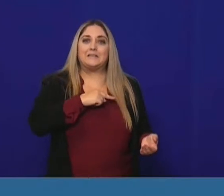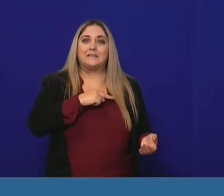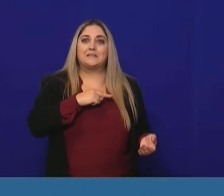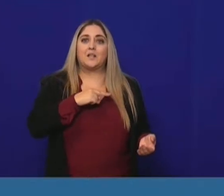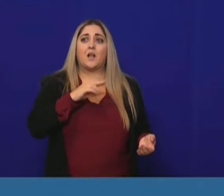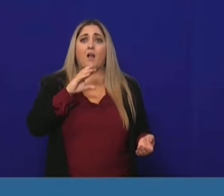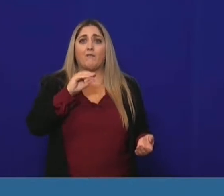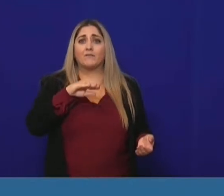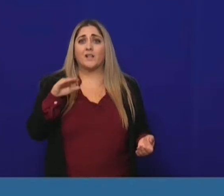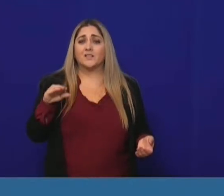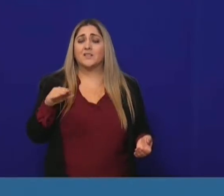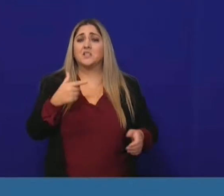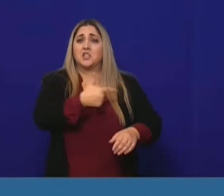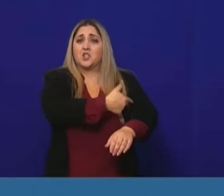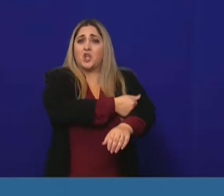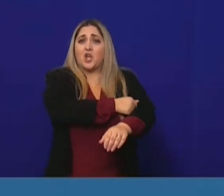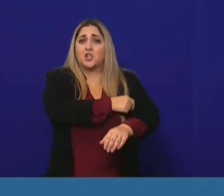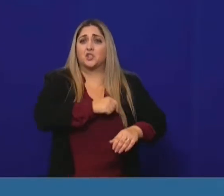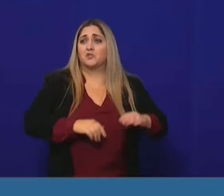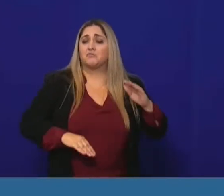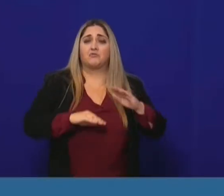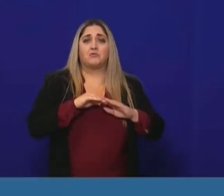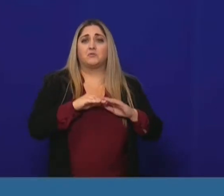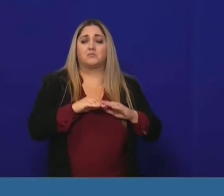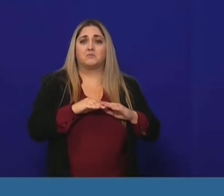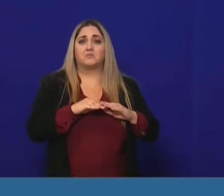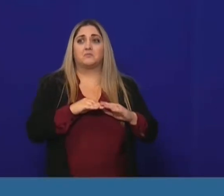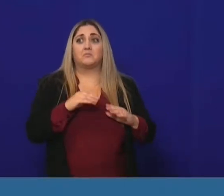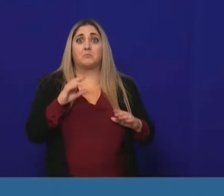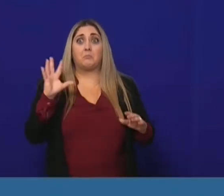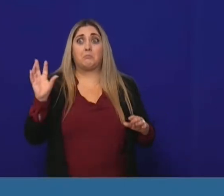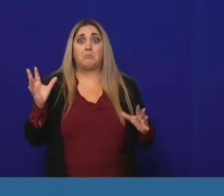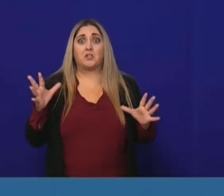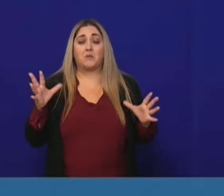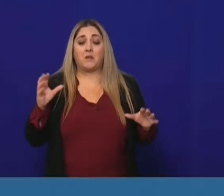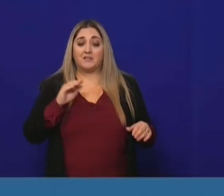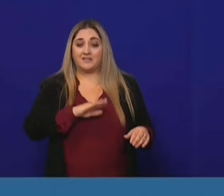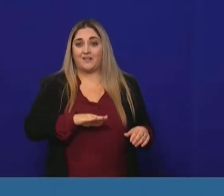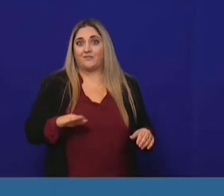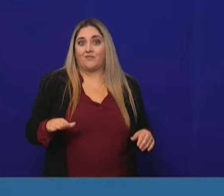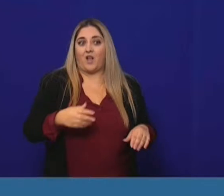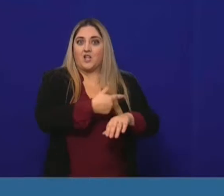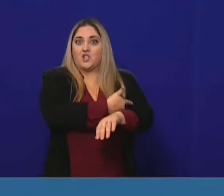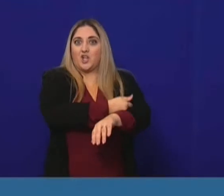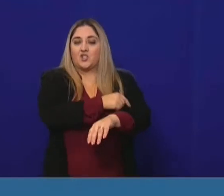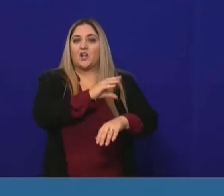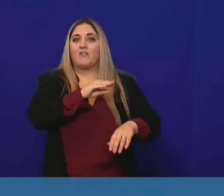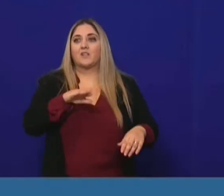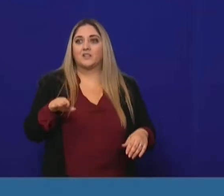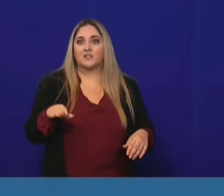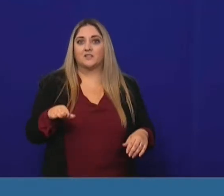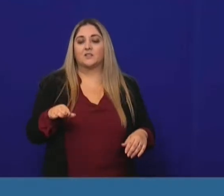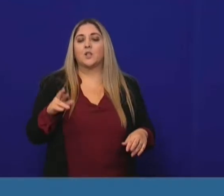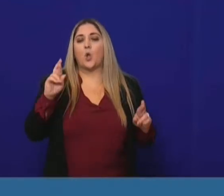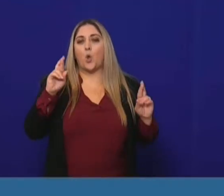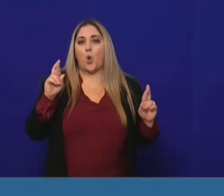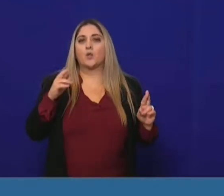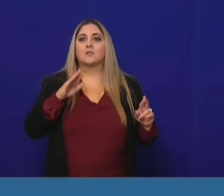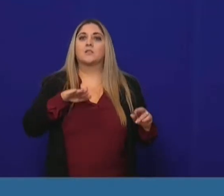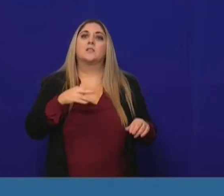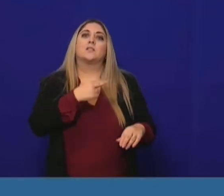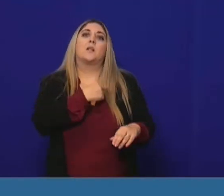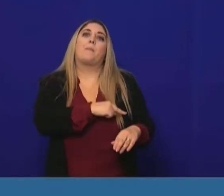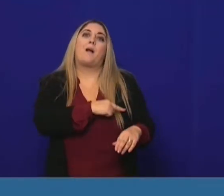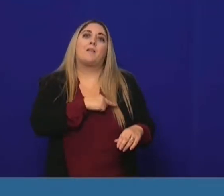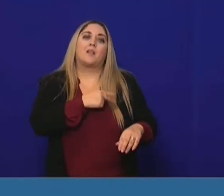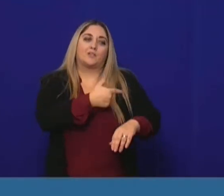tajjeb ta' vaccines oħrajn, pereżempju l-vaccines ta' tfal, hemmhekk tawgura li l-poplu Malti jkun qed jiġi